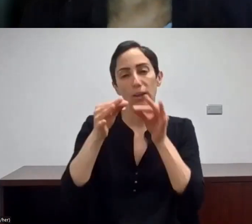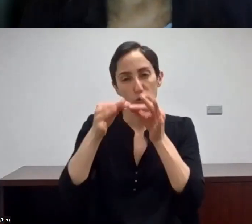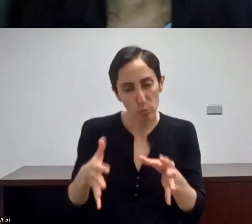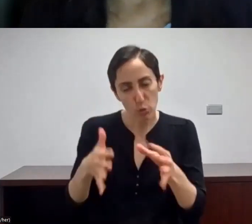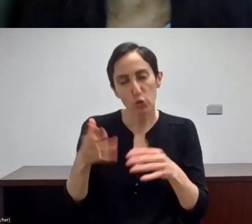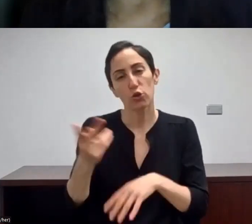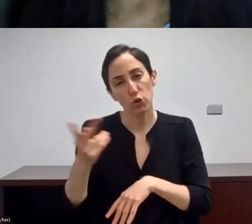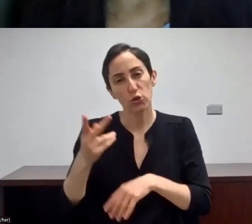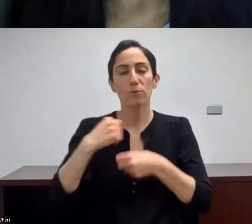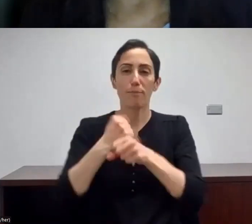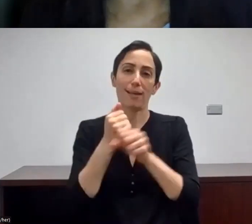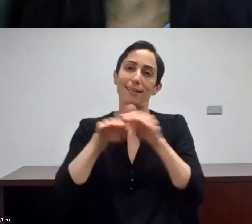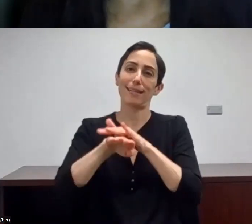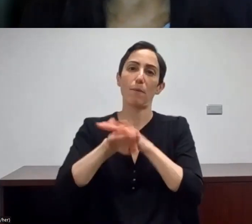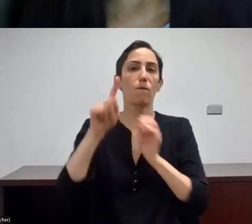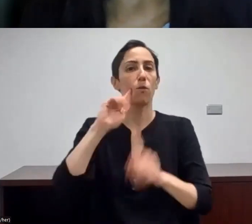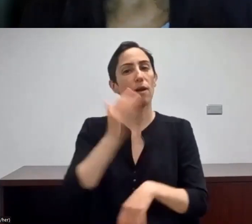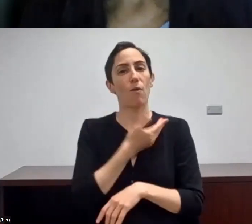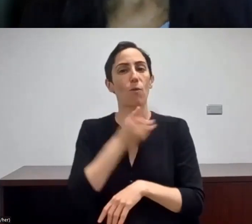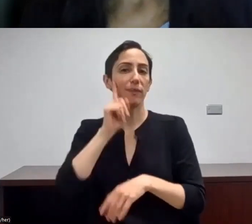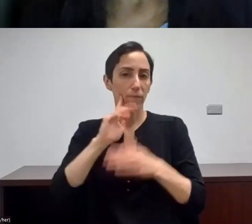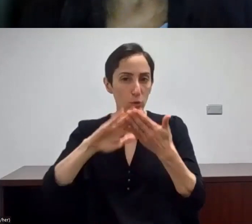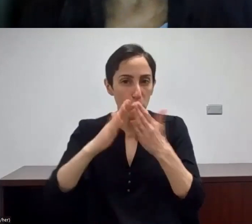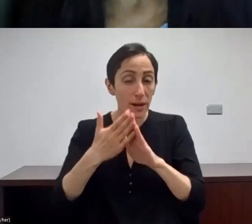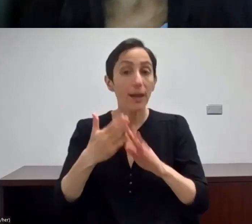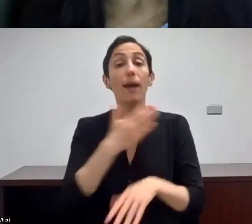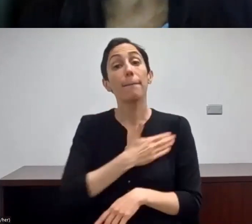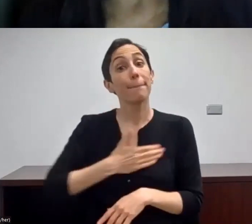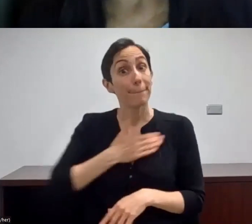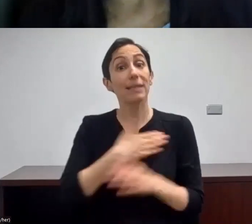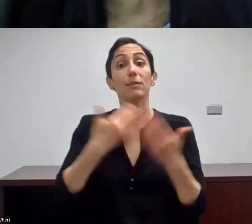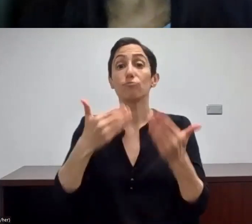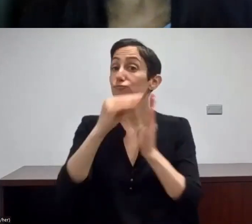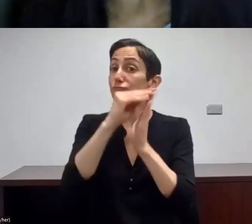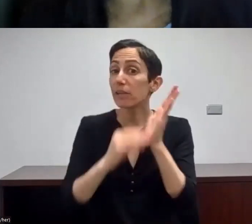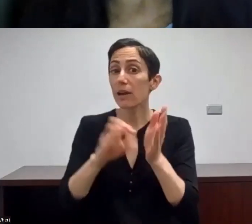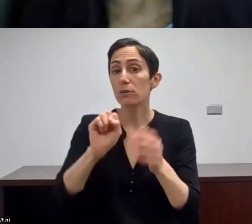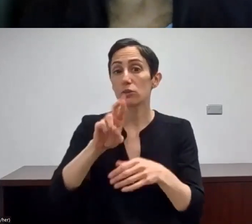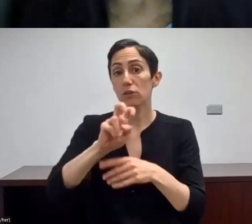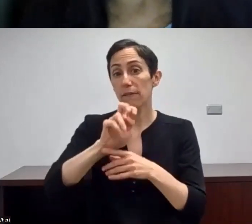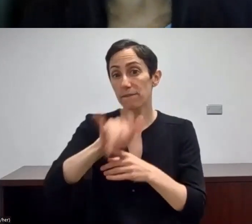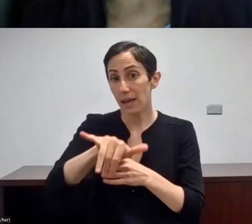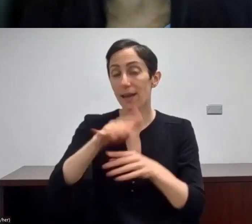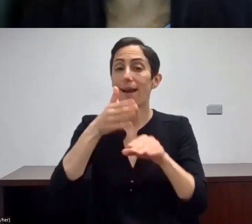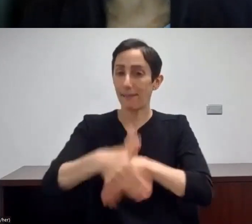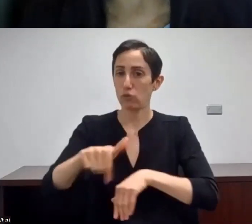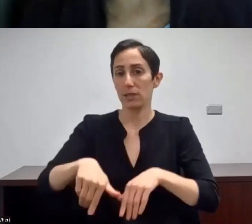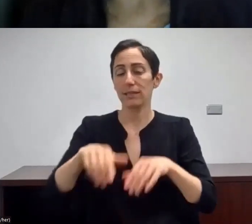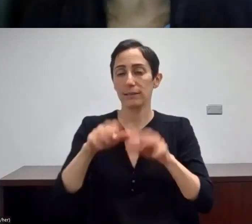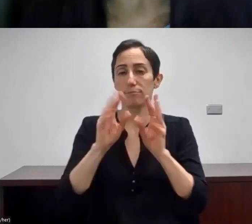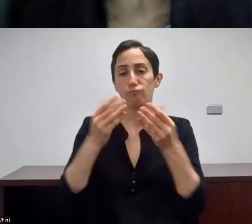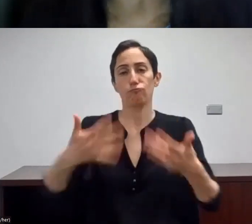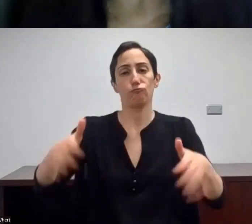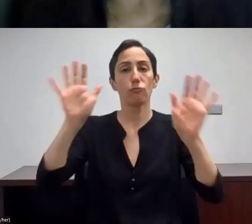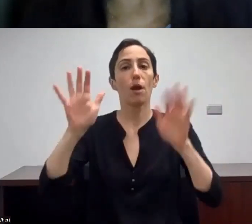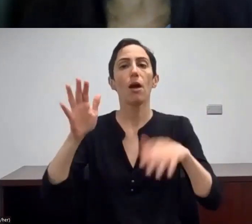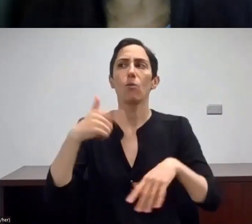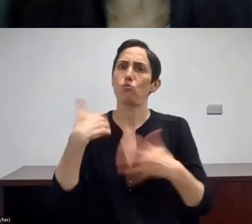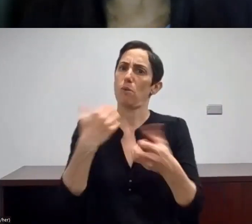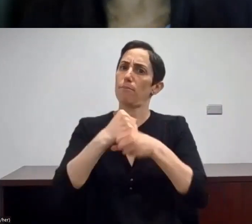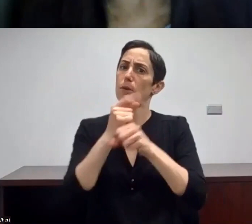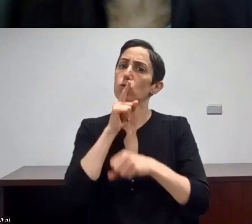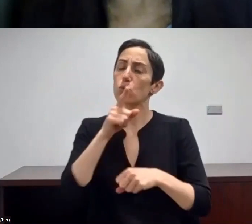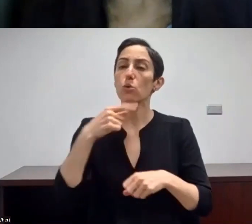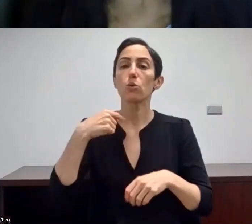to make this accessible to our deaf community. Please be sure to fill out the survey following this webinar to make sure we are providing the content